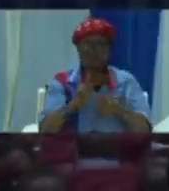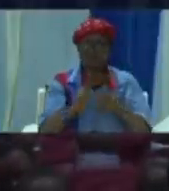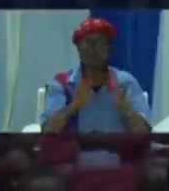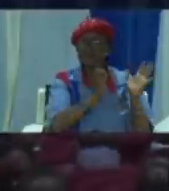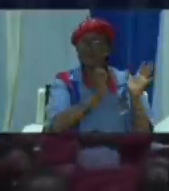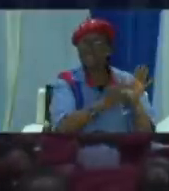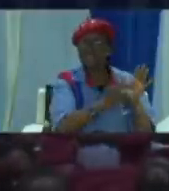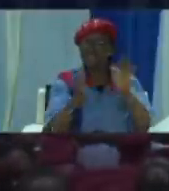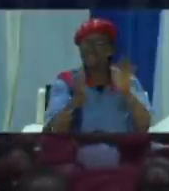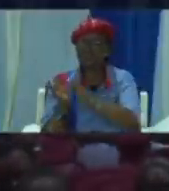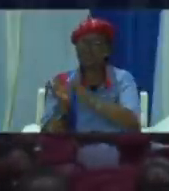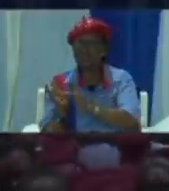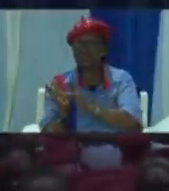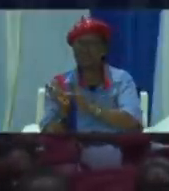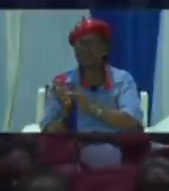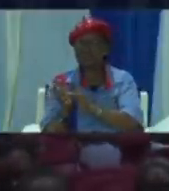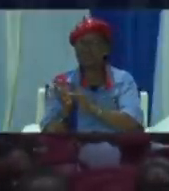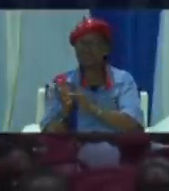the